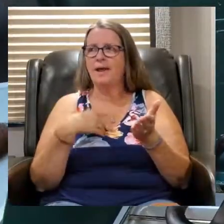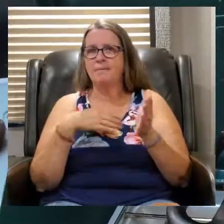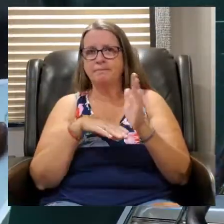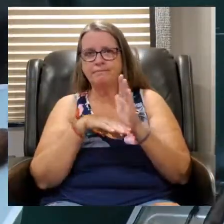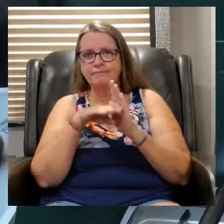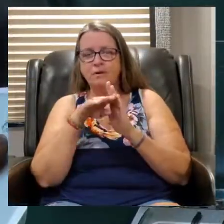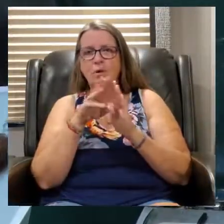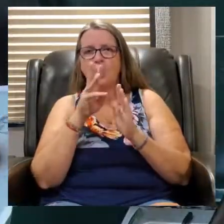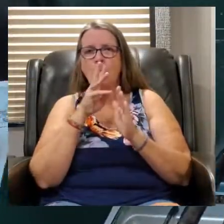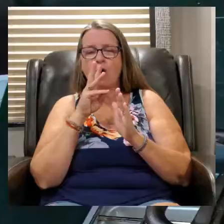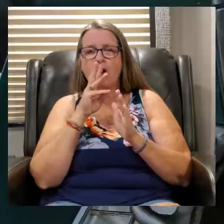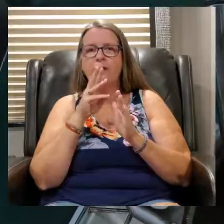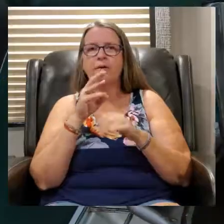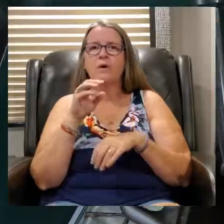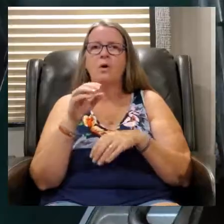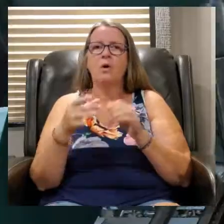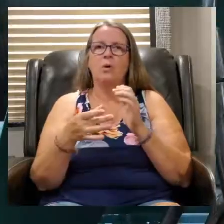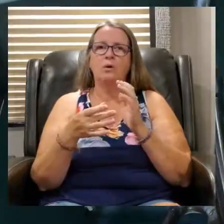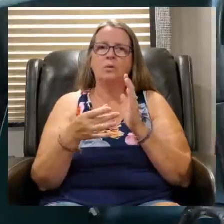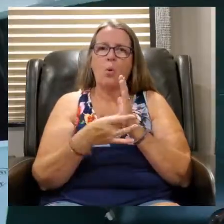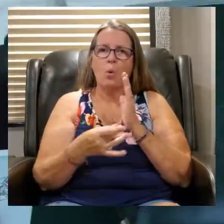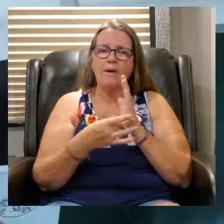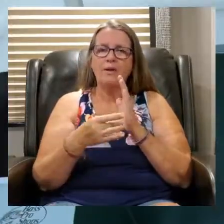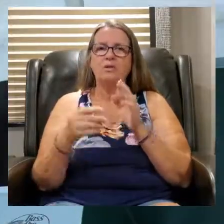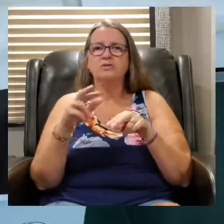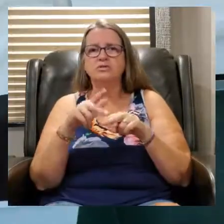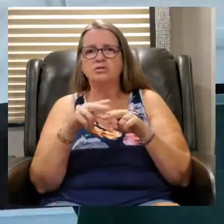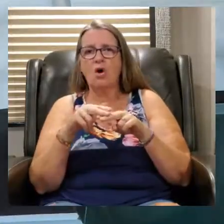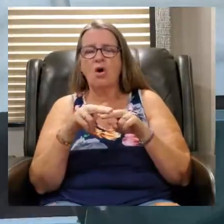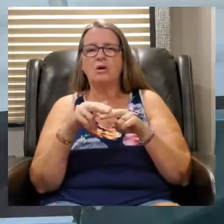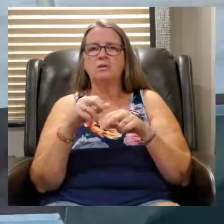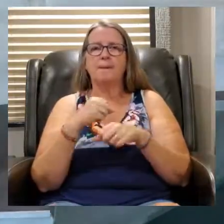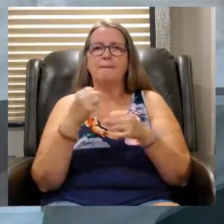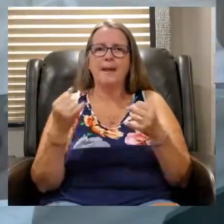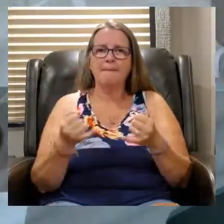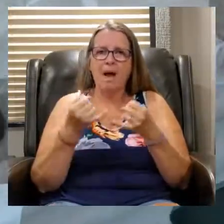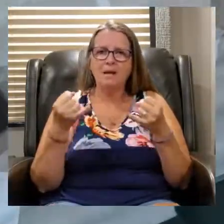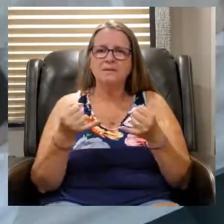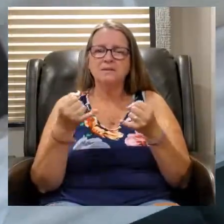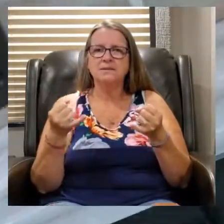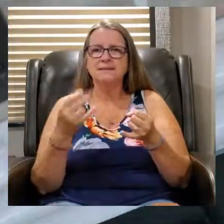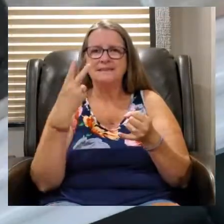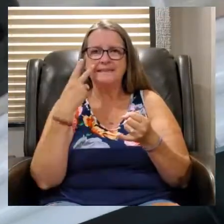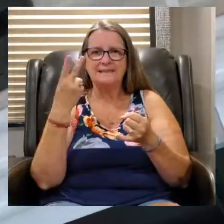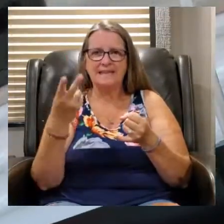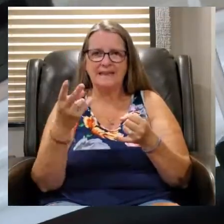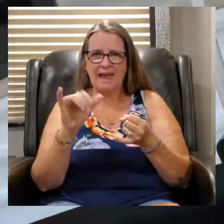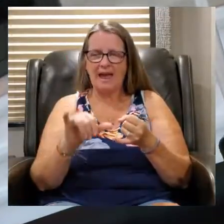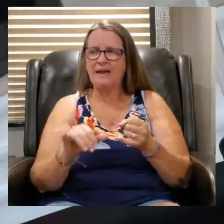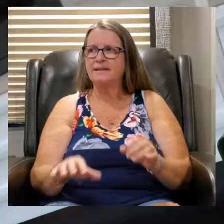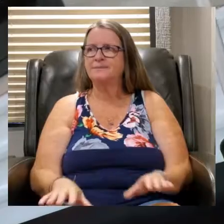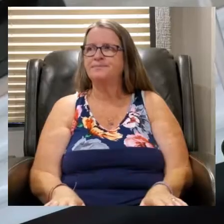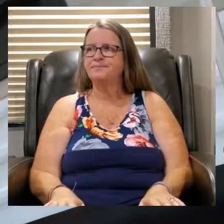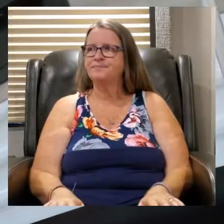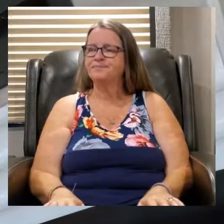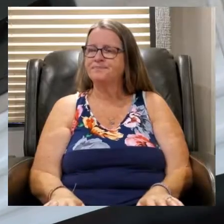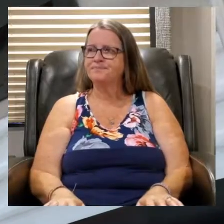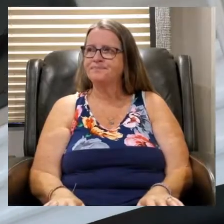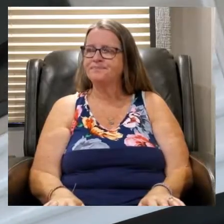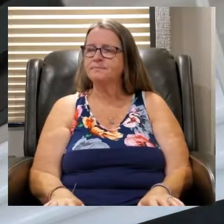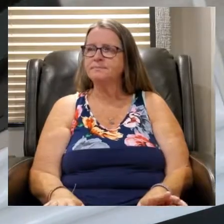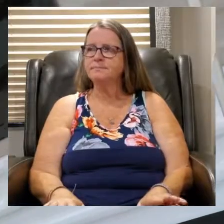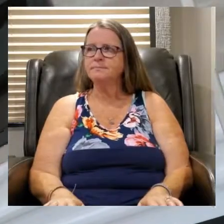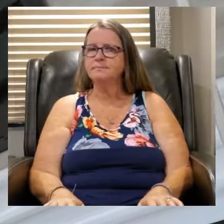know, here I am. I'm filling up some water. I'll put a little oil and salt and cook some pasta. And, you know, you can see that, how I do